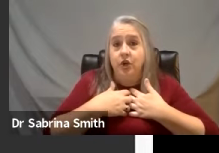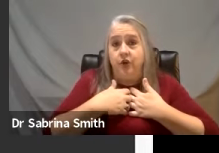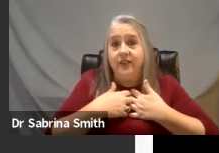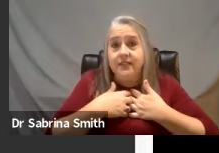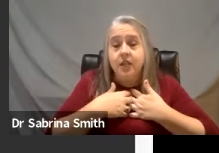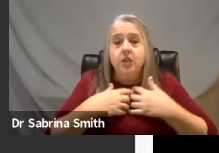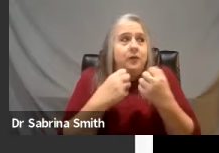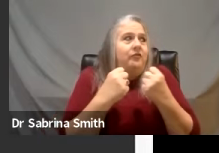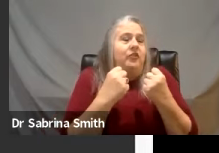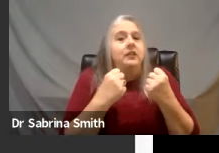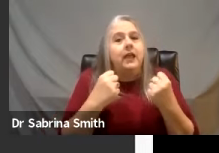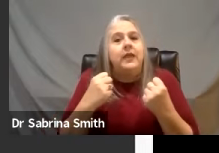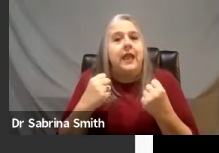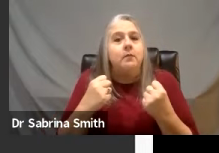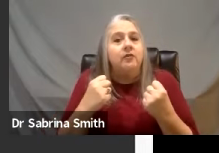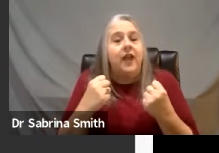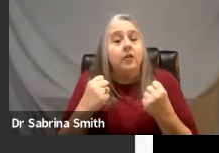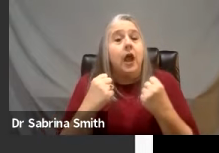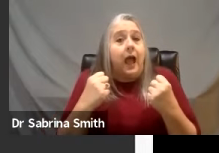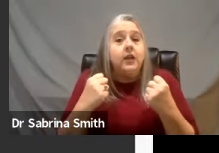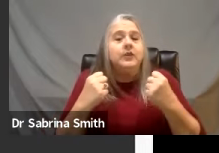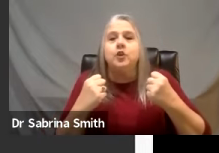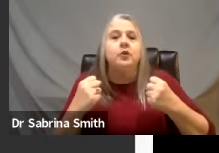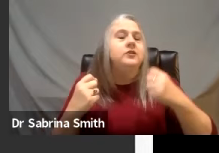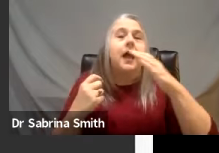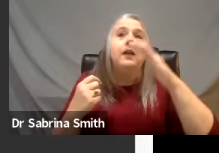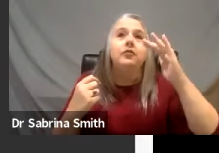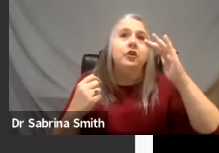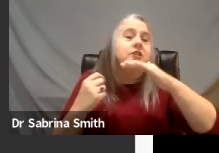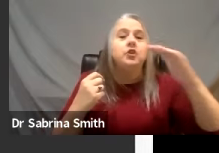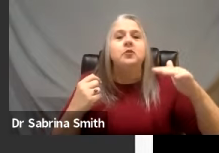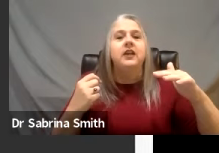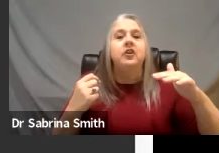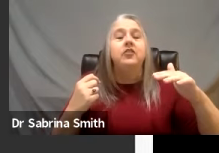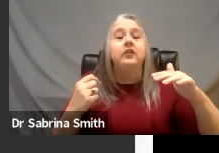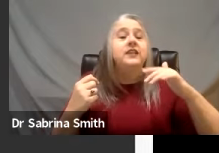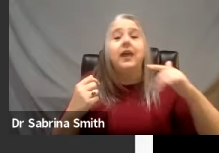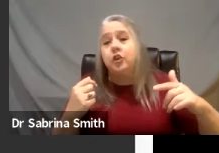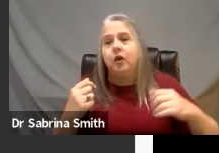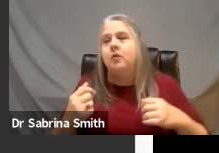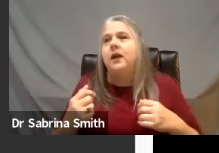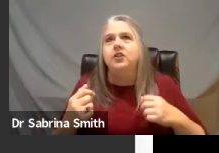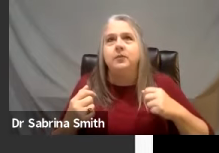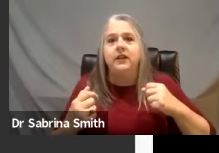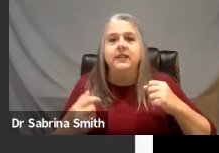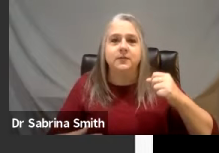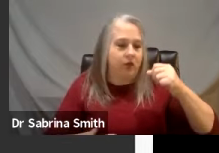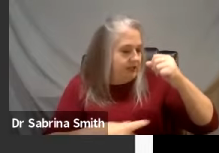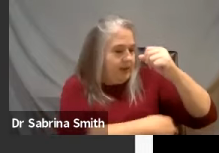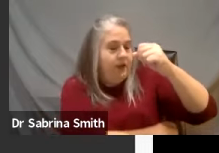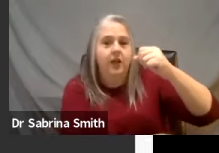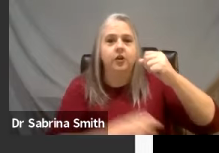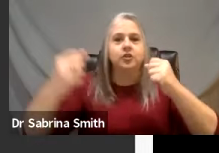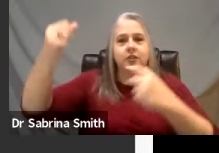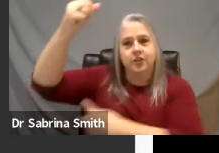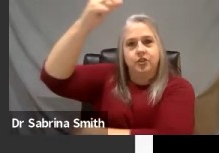because we're nervous? Do we feel like we can't move out? I know interpreters, there's interpreters out there that'll tell you, oh my gosh, Sabrina tells me all the